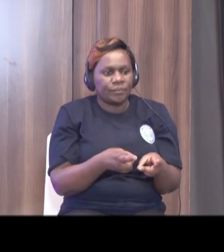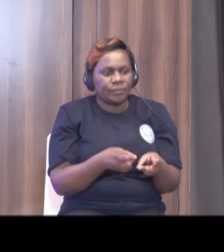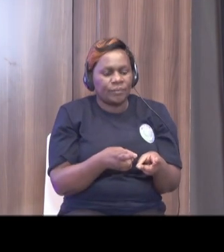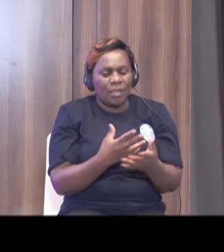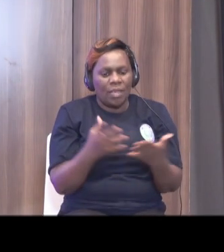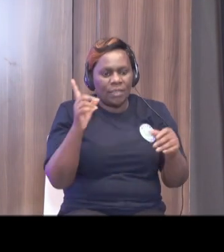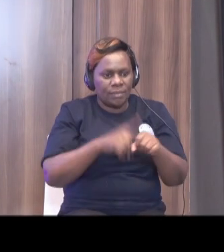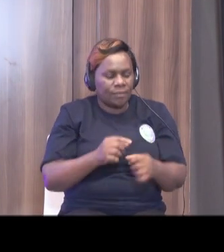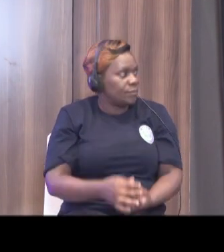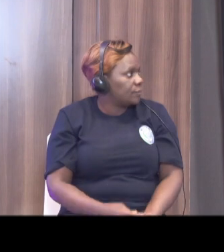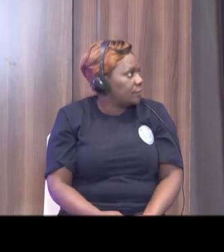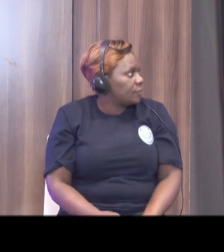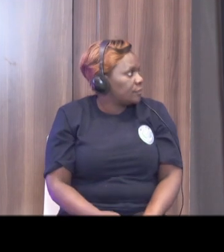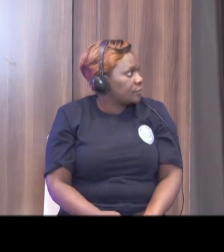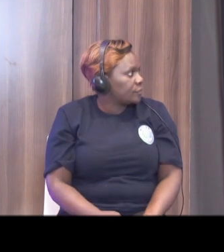moment.